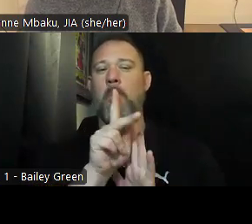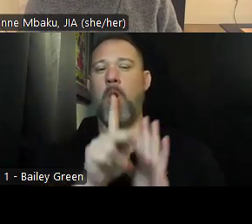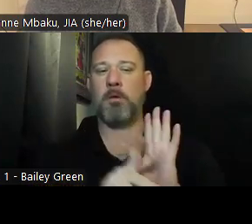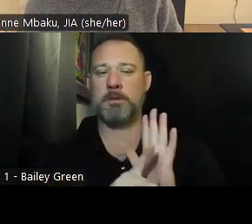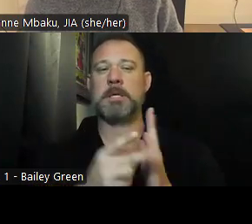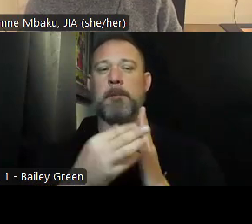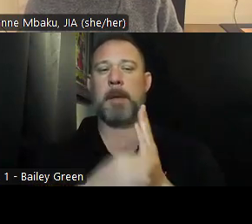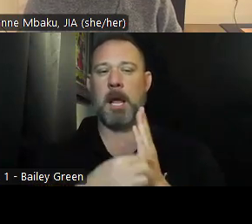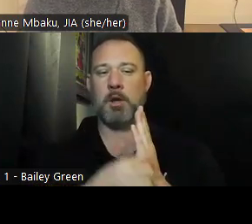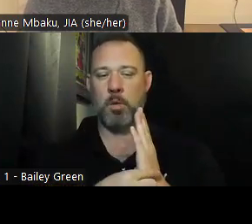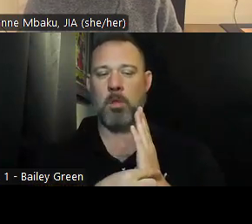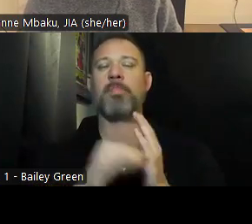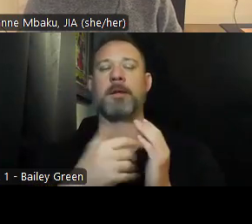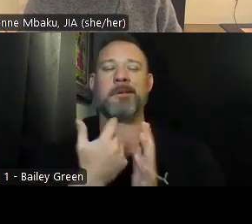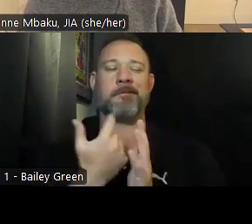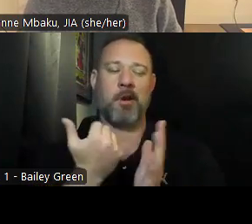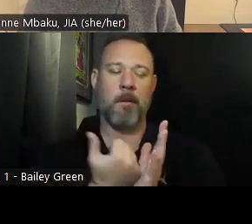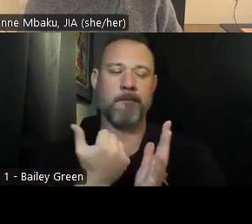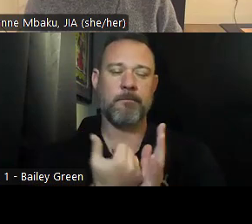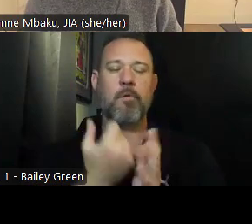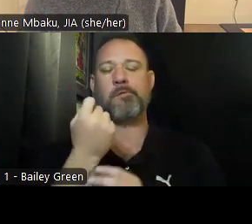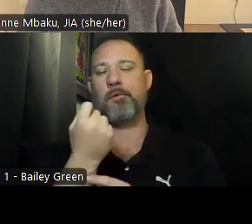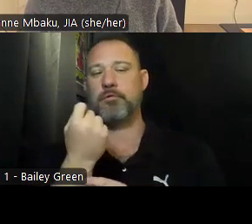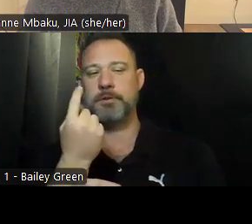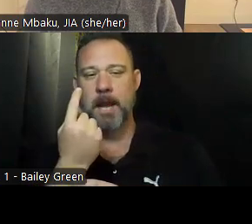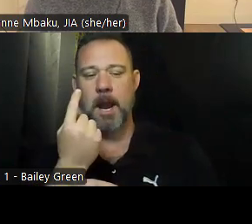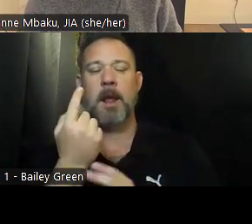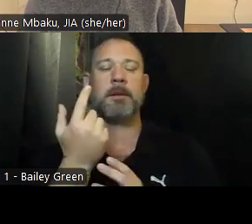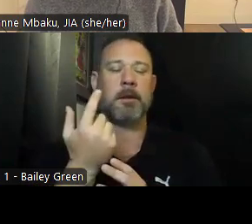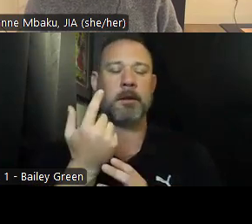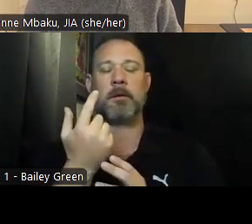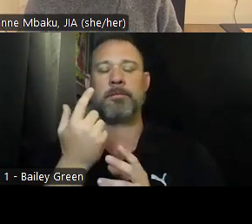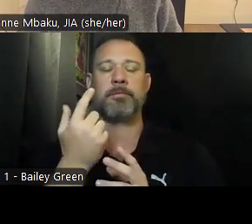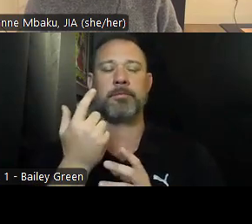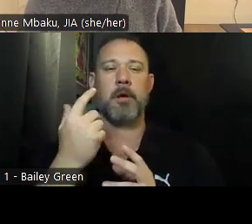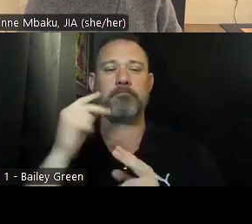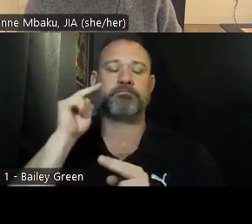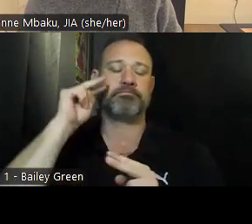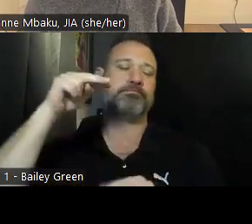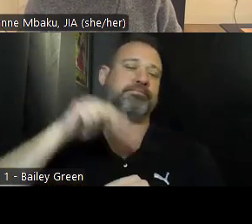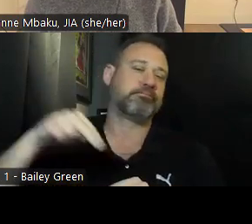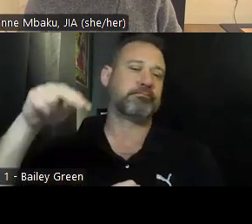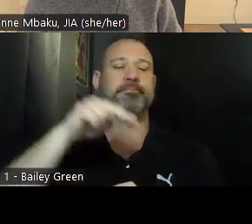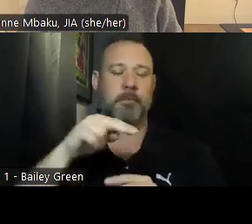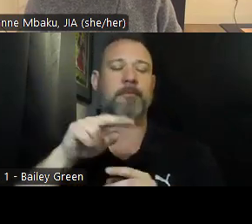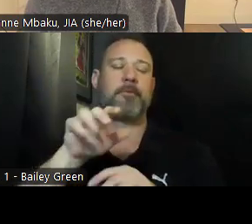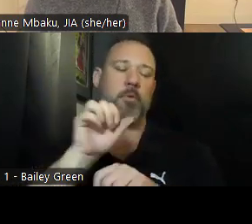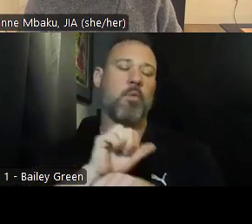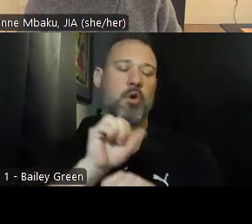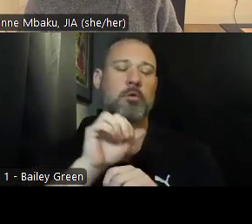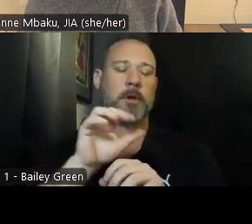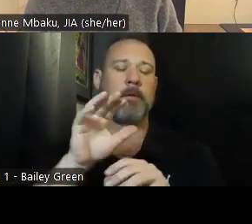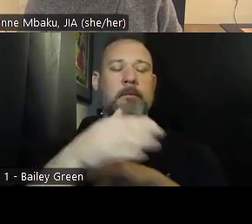manual. That's very helpful in understanding the scope of the work that's going to be done at the county